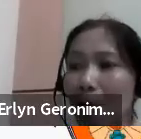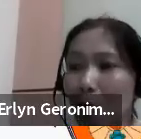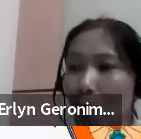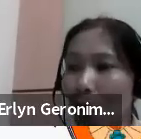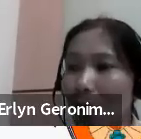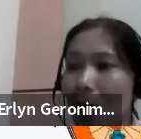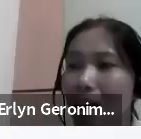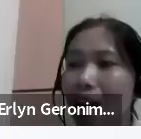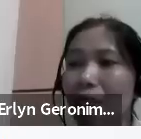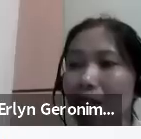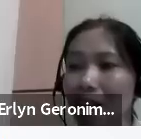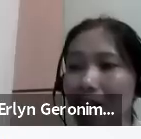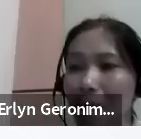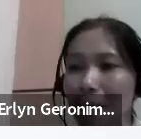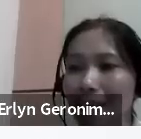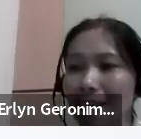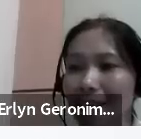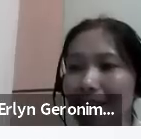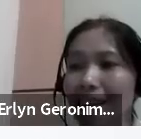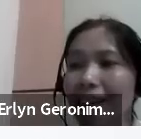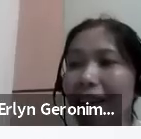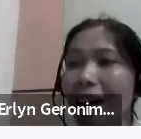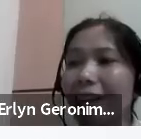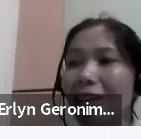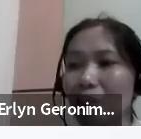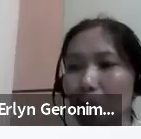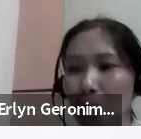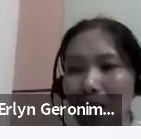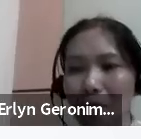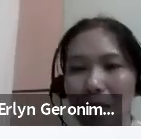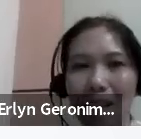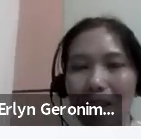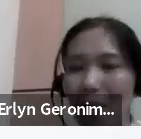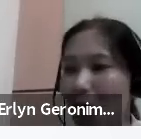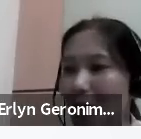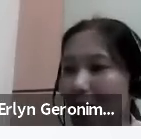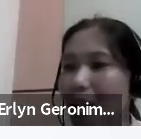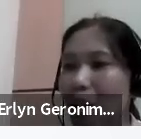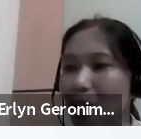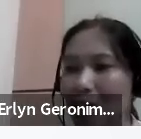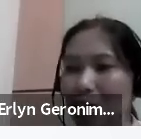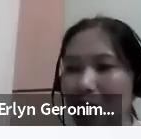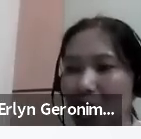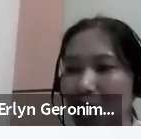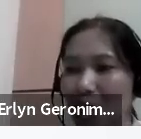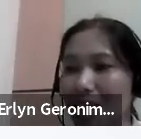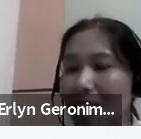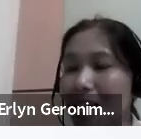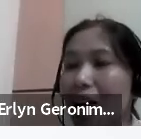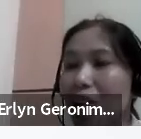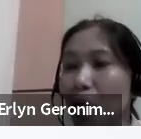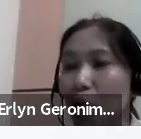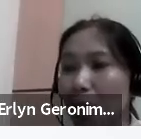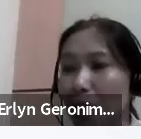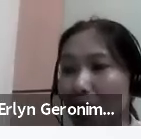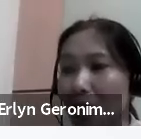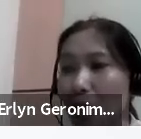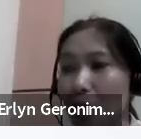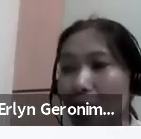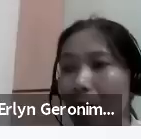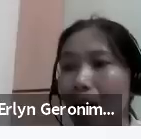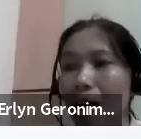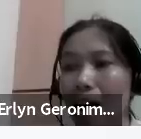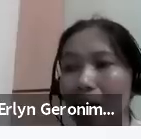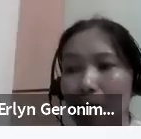May I now call on the ever-dynamic and highly supportive Dean of the College of Education, Associate